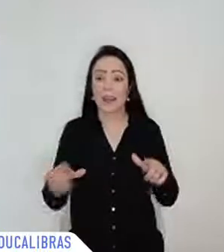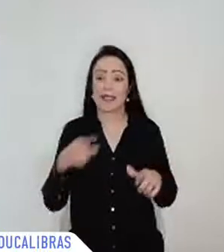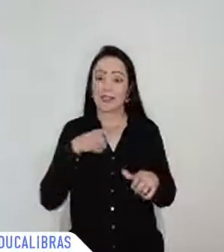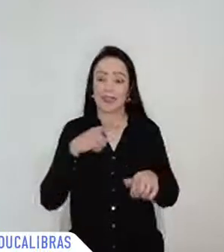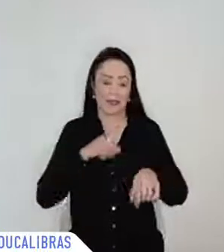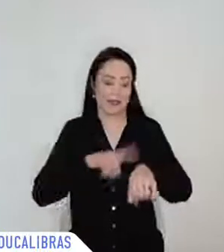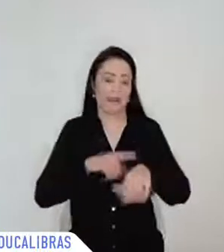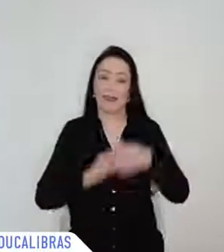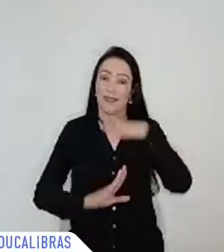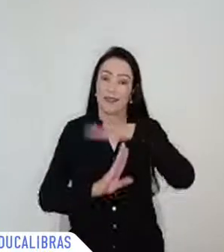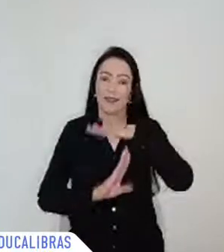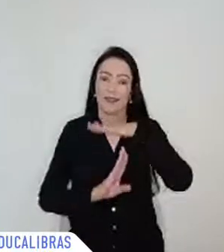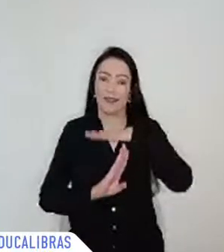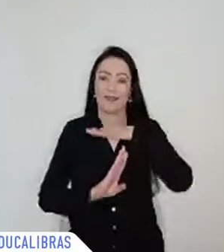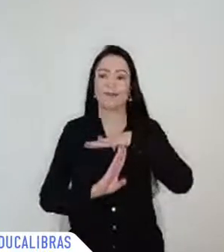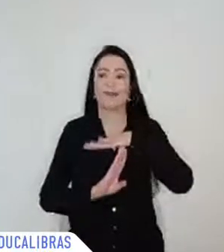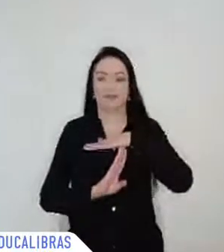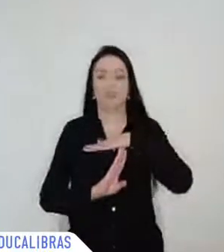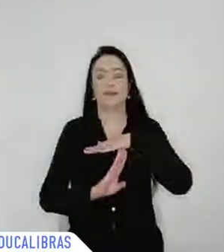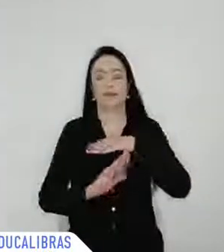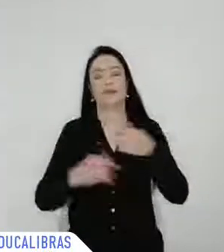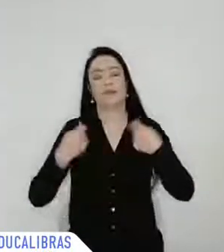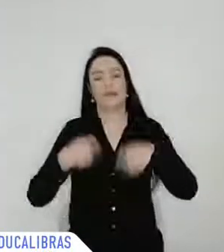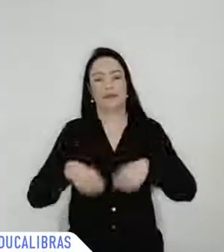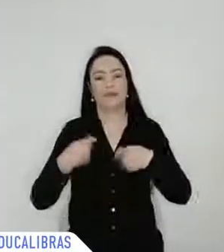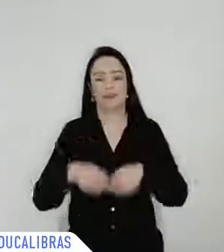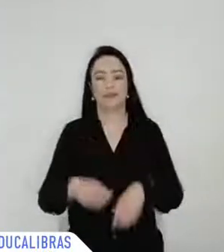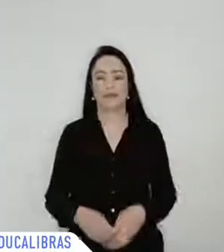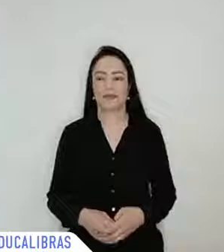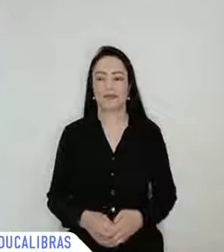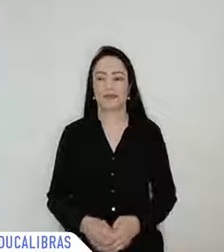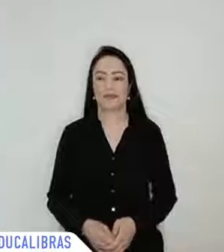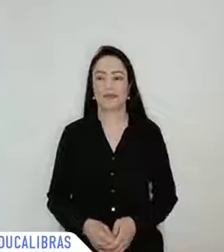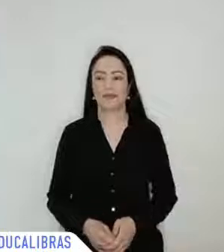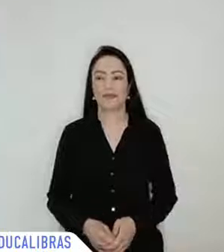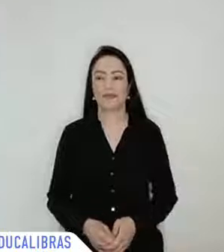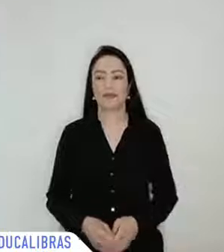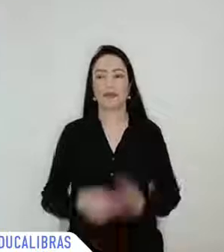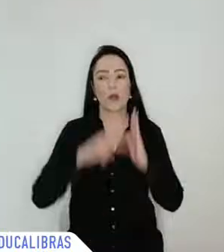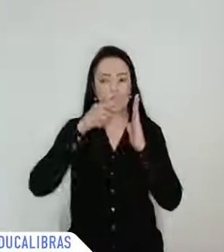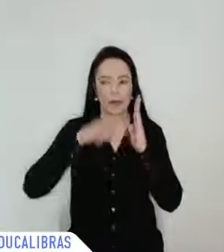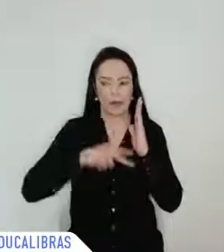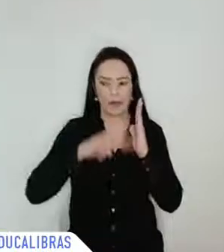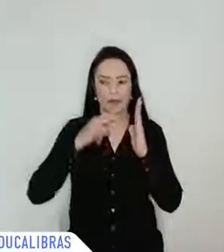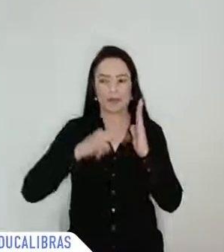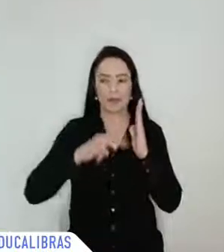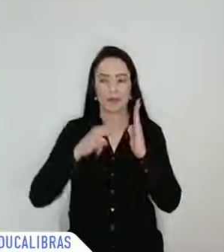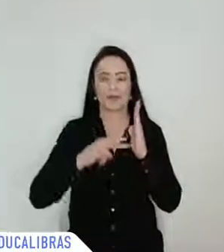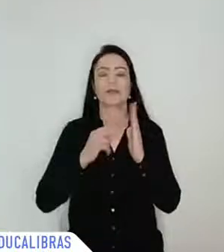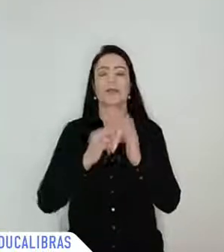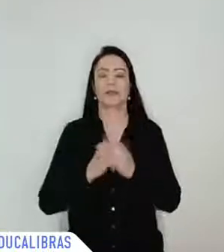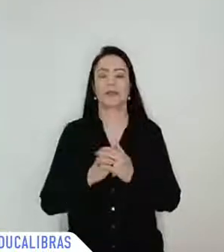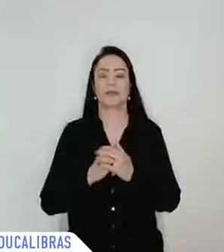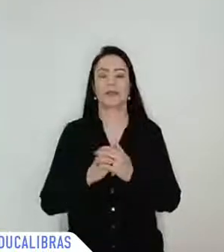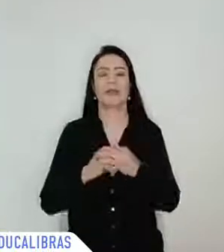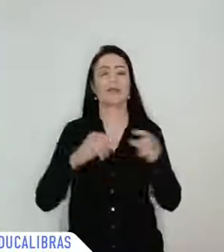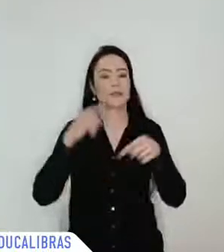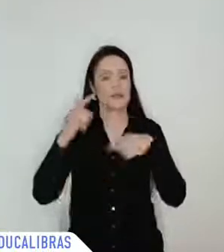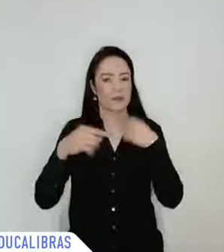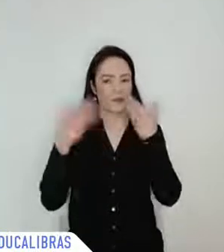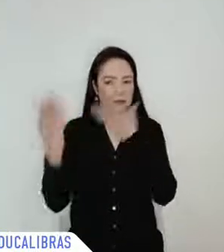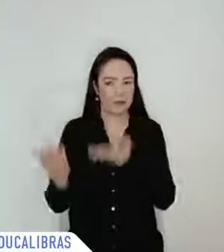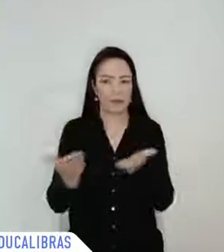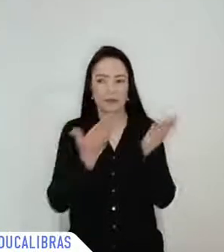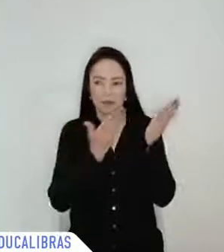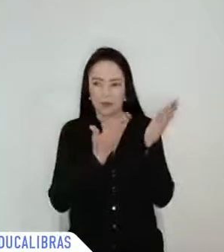all want to keep on listening to you, of course, but we need to keep time. I'm